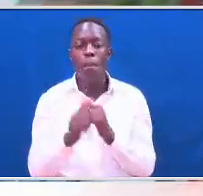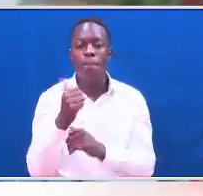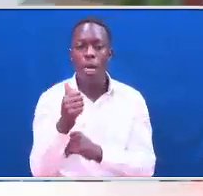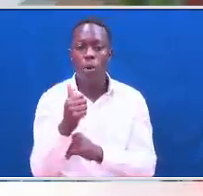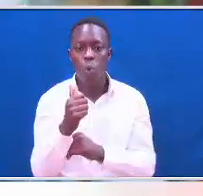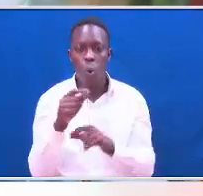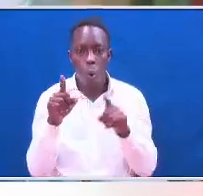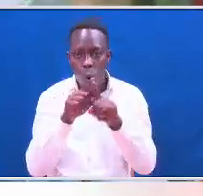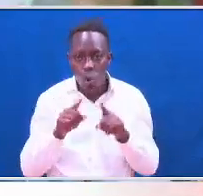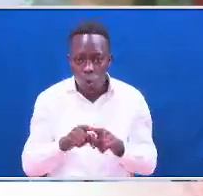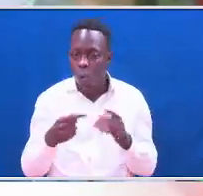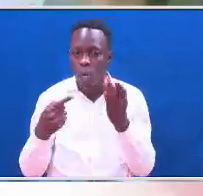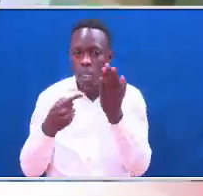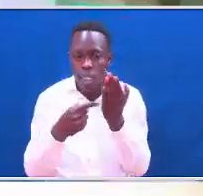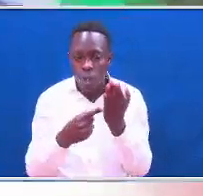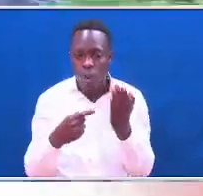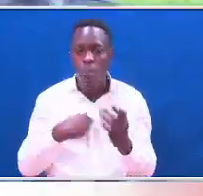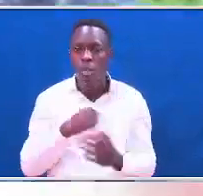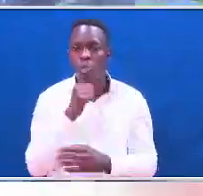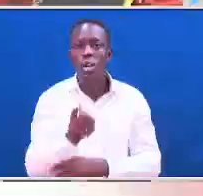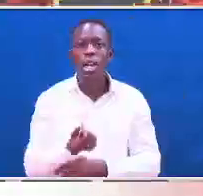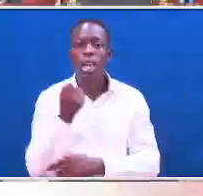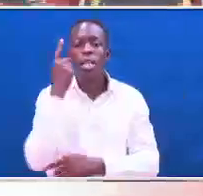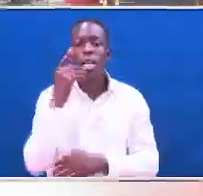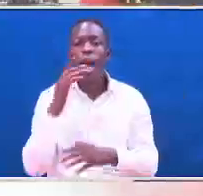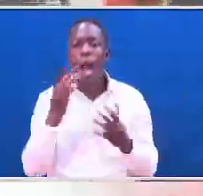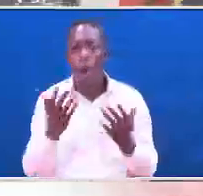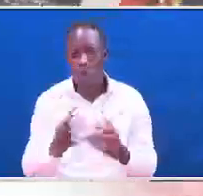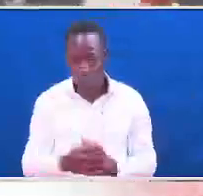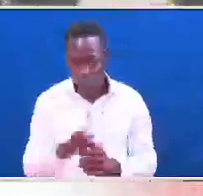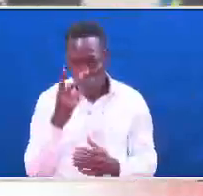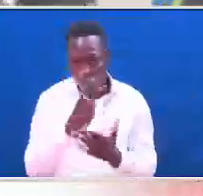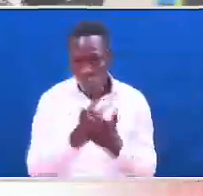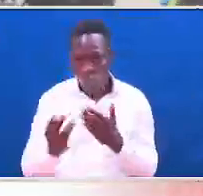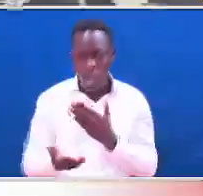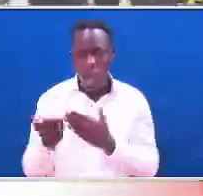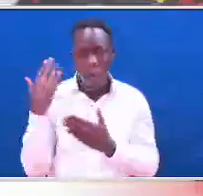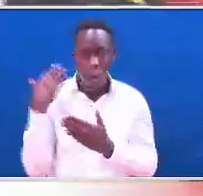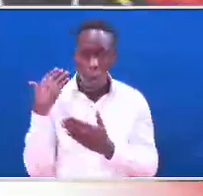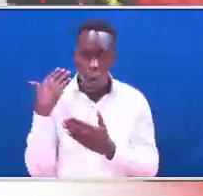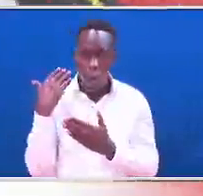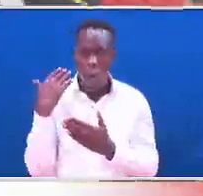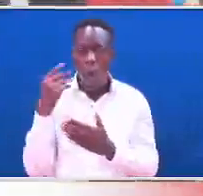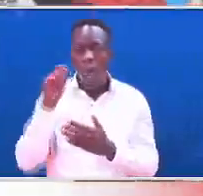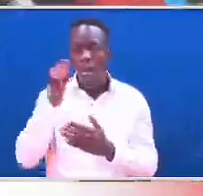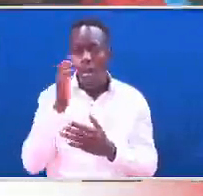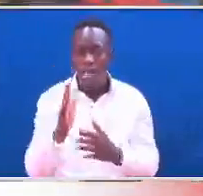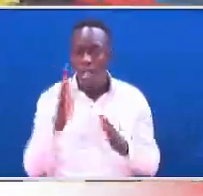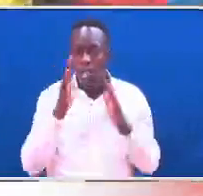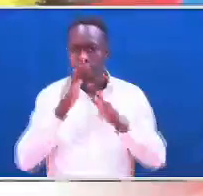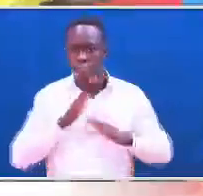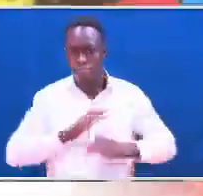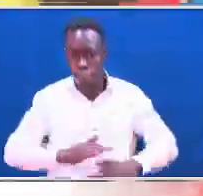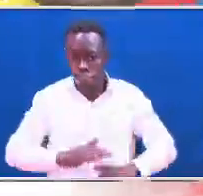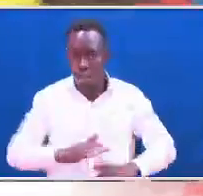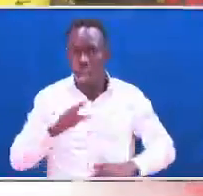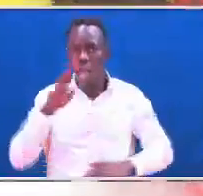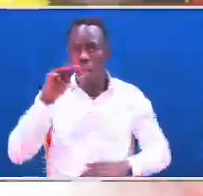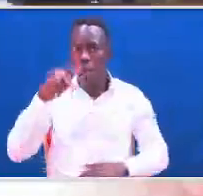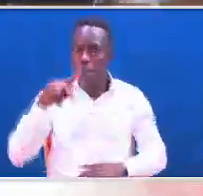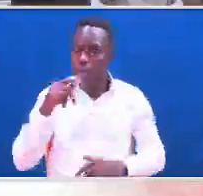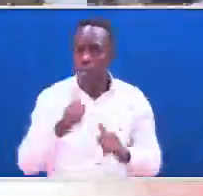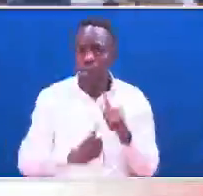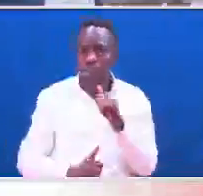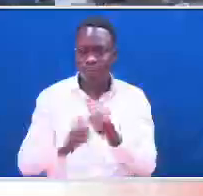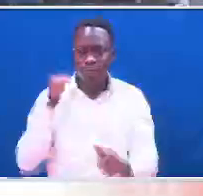hiyo ya digital sielewi vile inaendelea. 2 weeks ago, Kenyans breathed a sigh of relief after members of parliament rejected